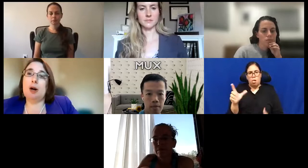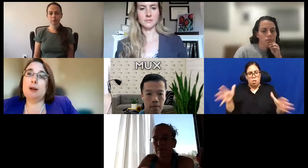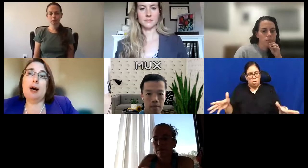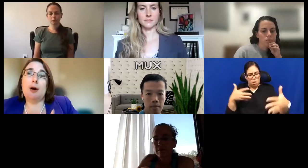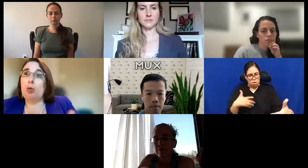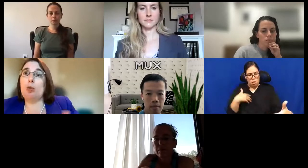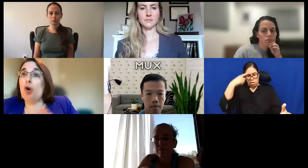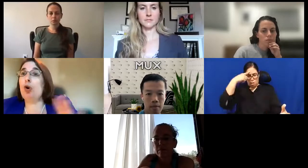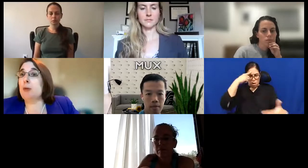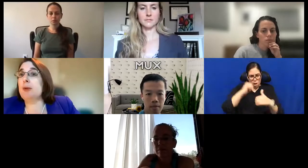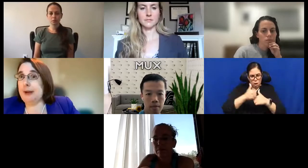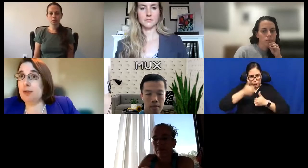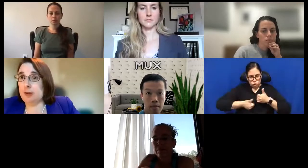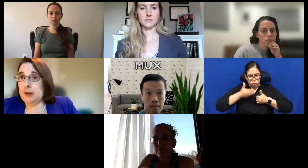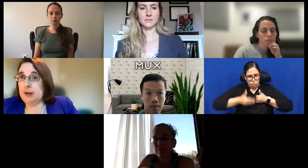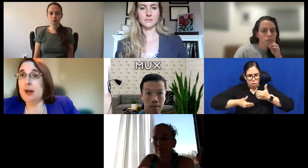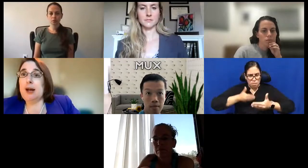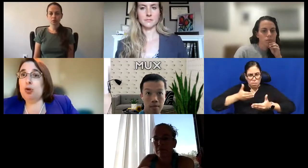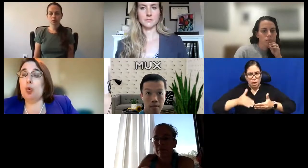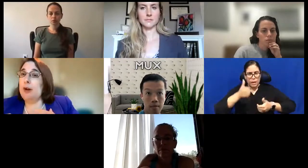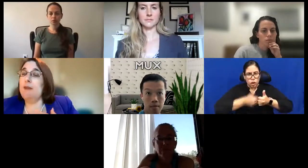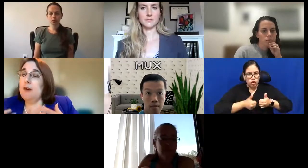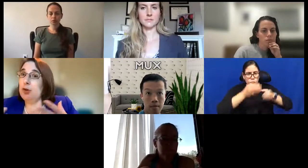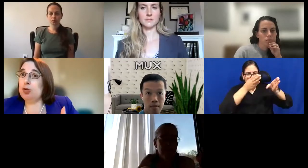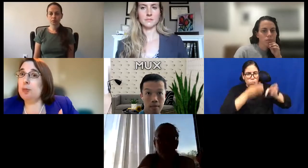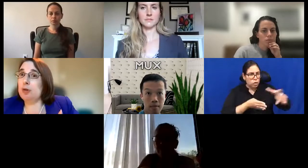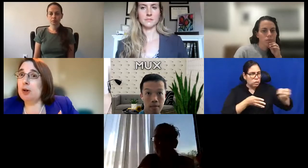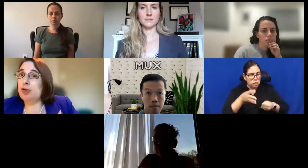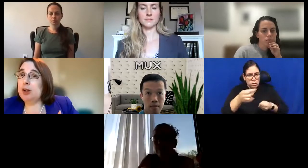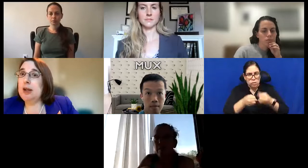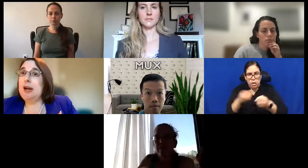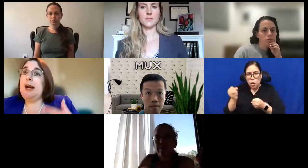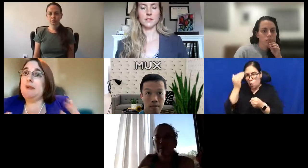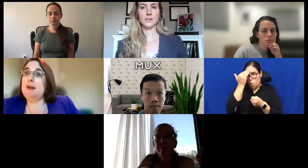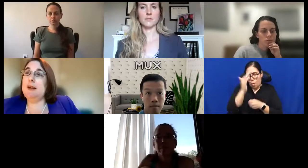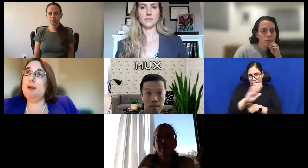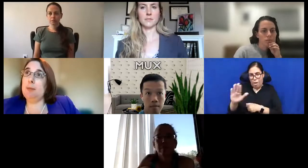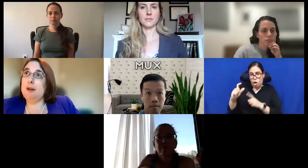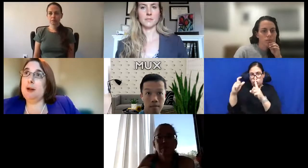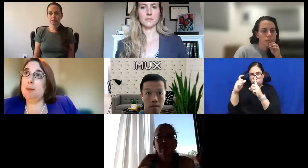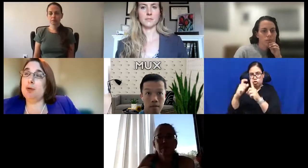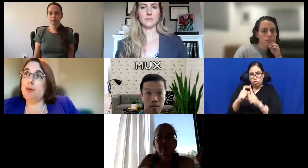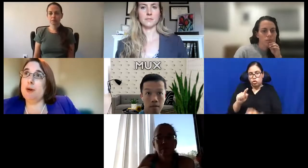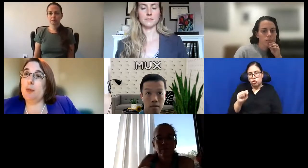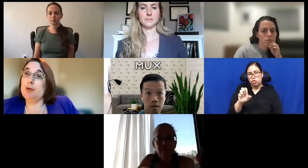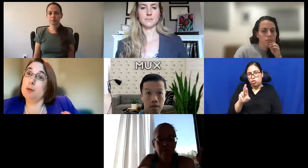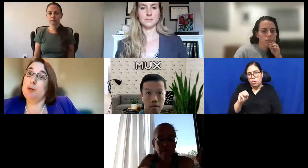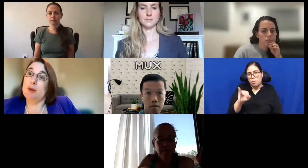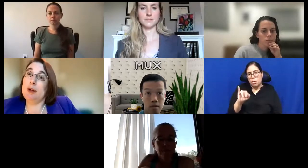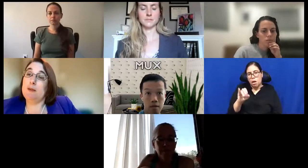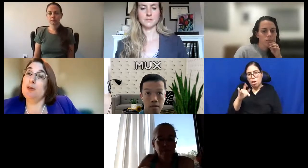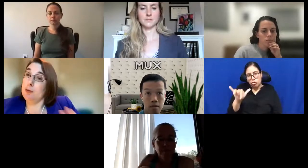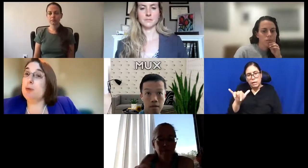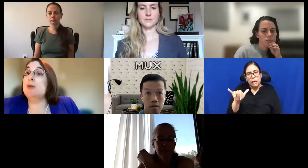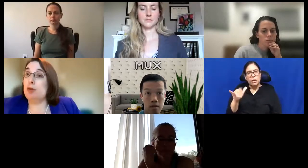on how I work with all the players in it, and knowing their terminology, and then being able to figure out a way to